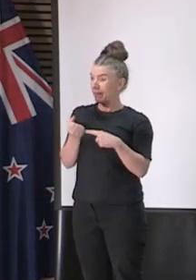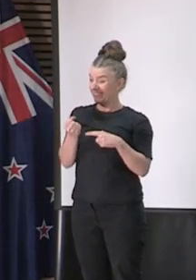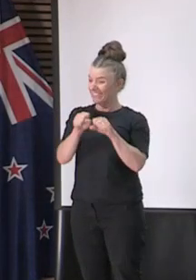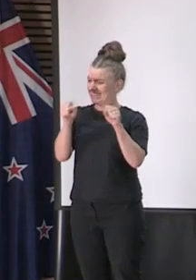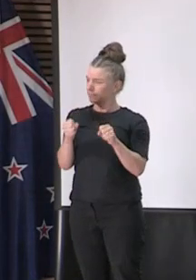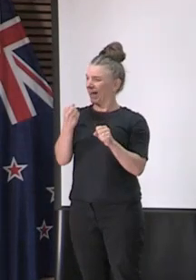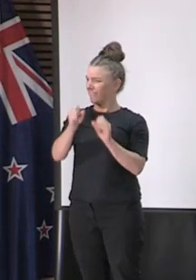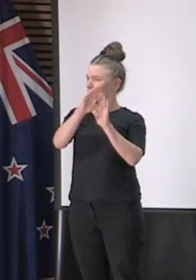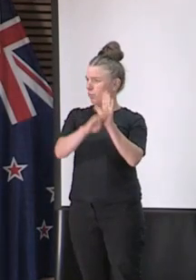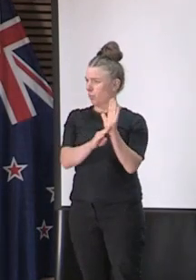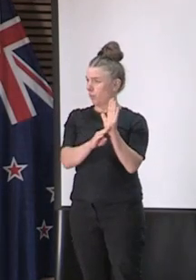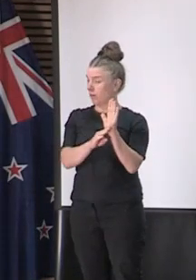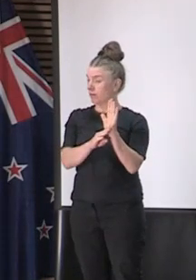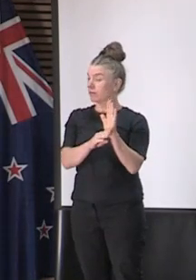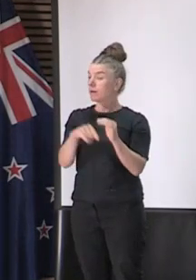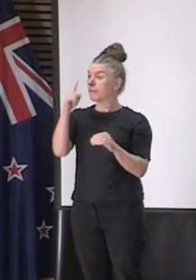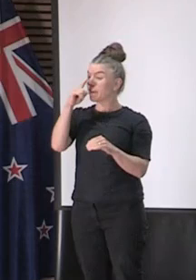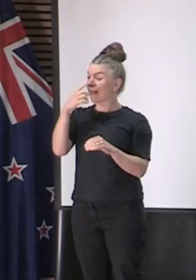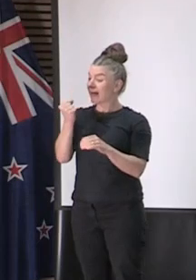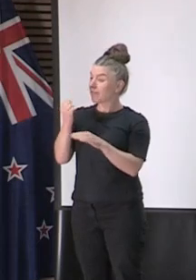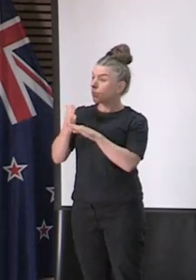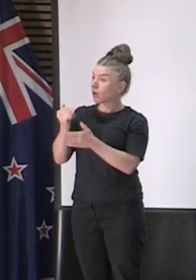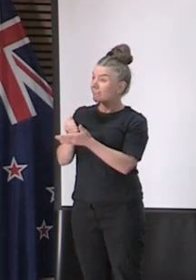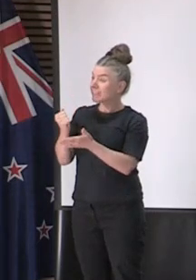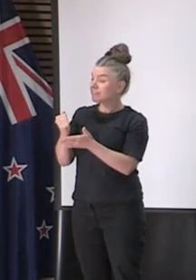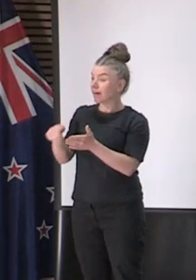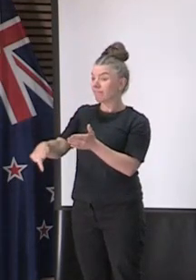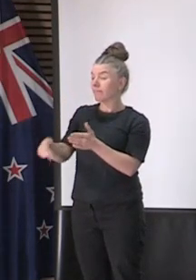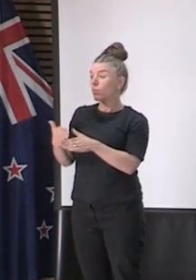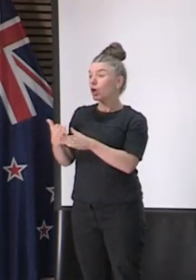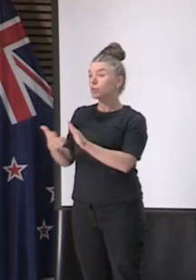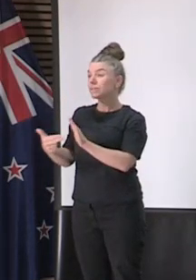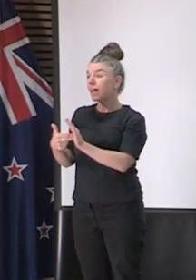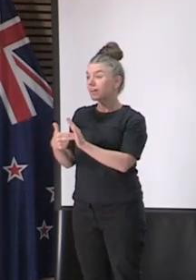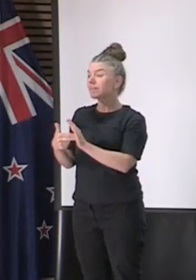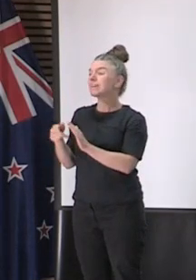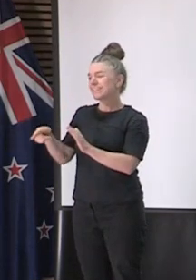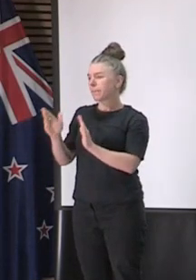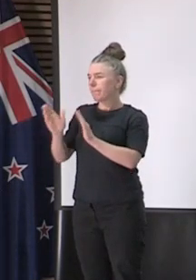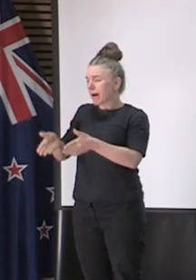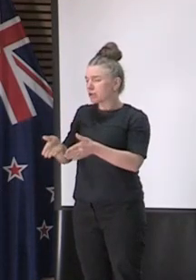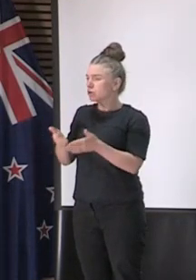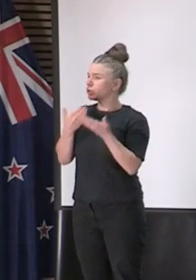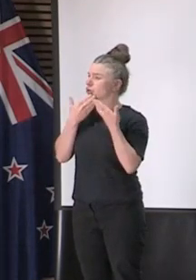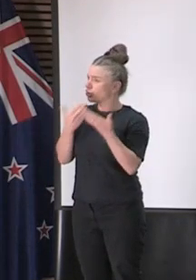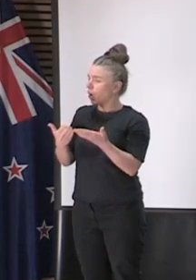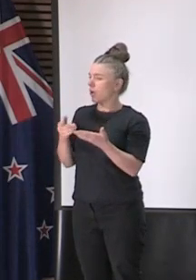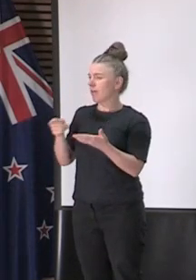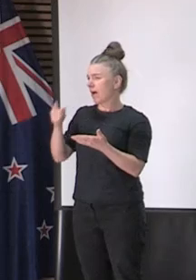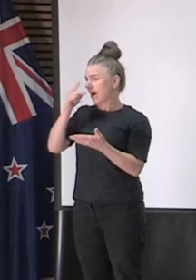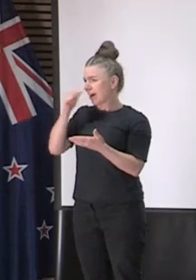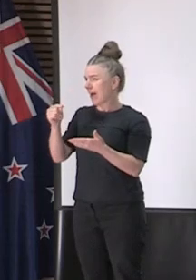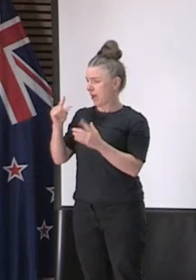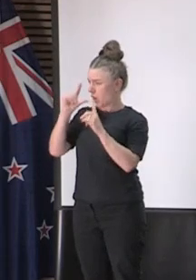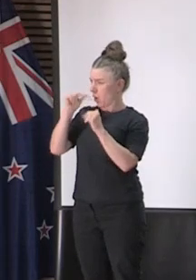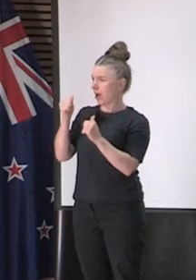that is the reason why someone, when they have a visa into New Zealand or are applying for one, are required to demonstrate that they have the ability to provide